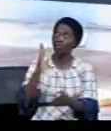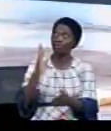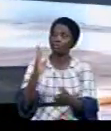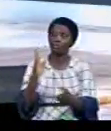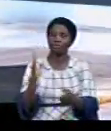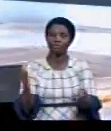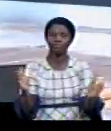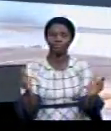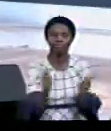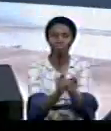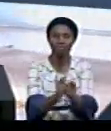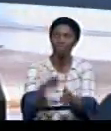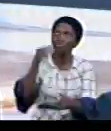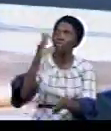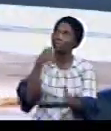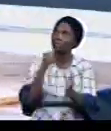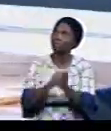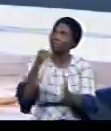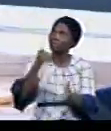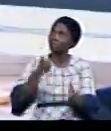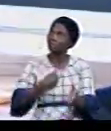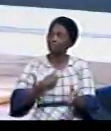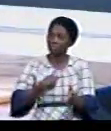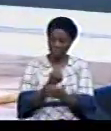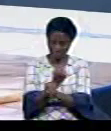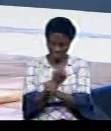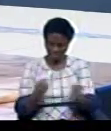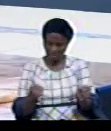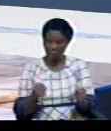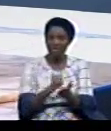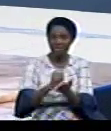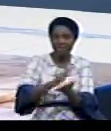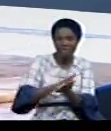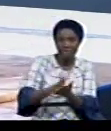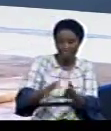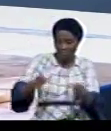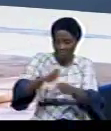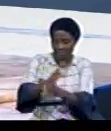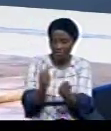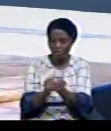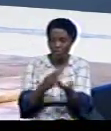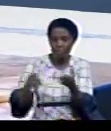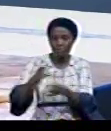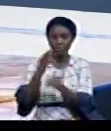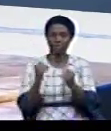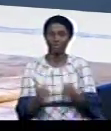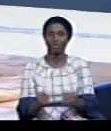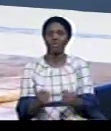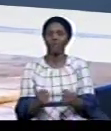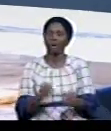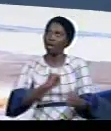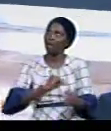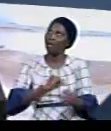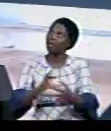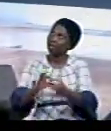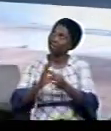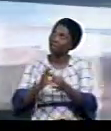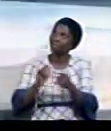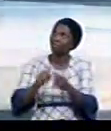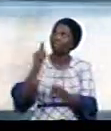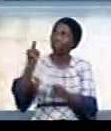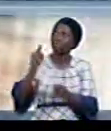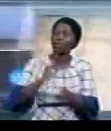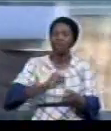saved, I'm sanctified, I'm filled with the Holy Ghost, and I belong to you, and I